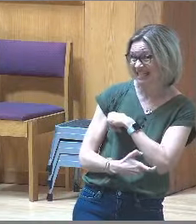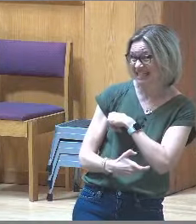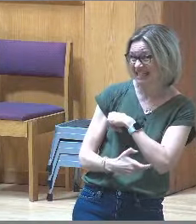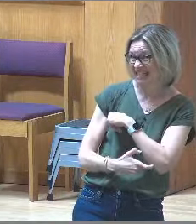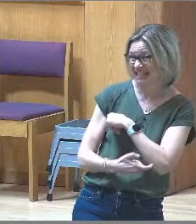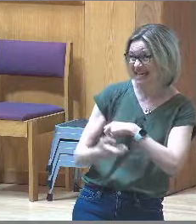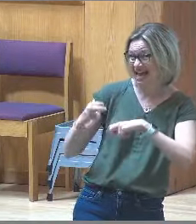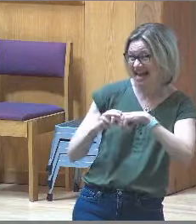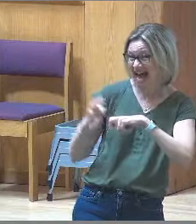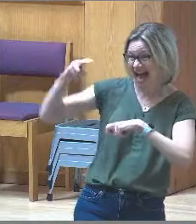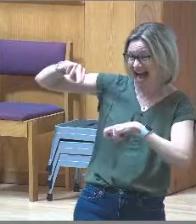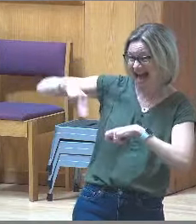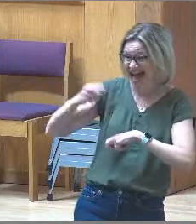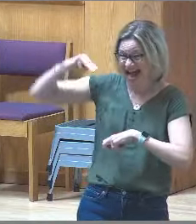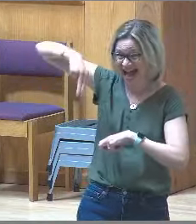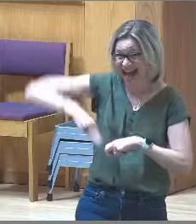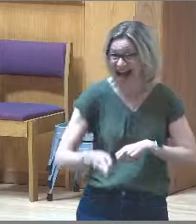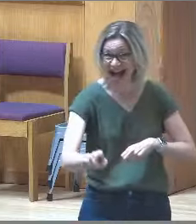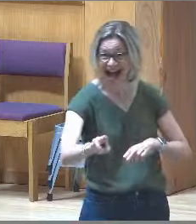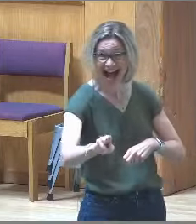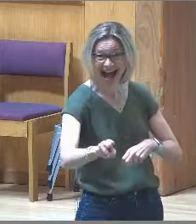all the way from the top to the bottom?